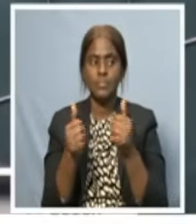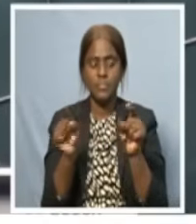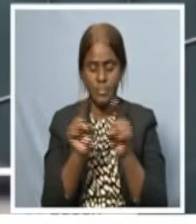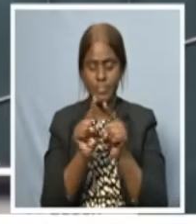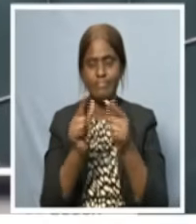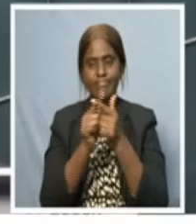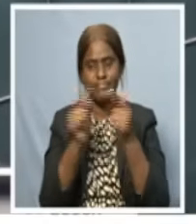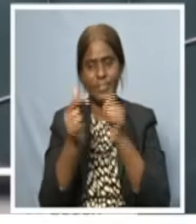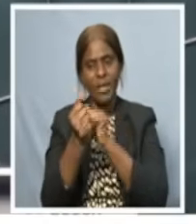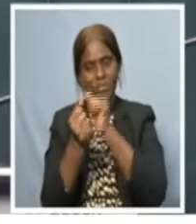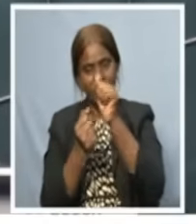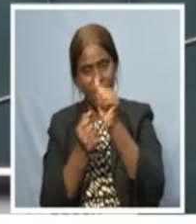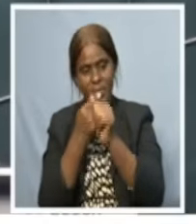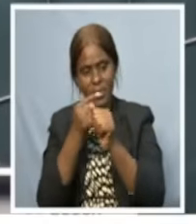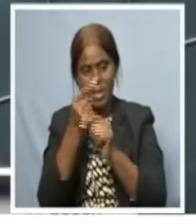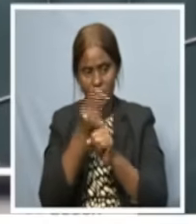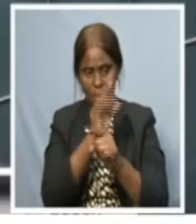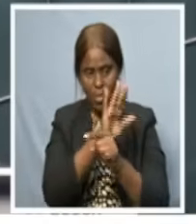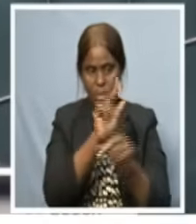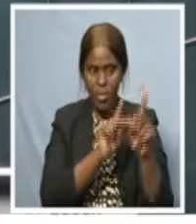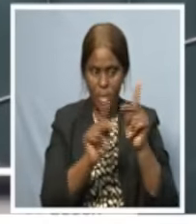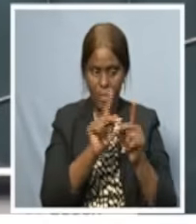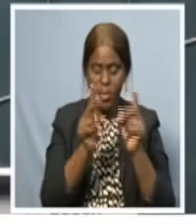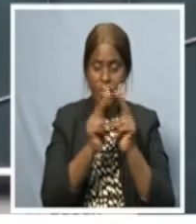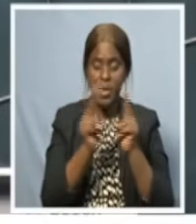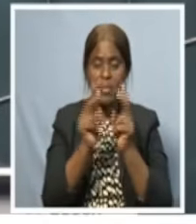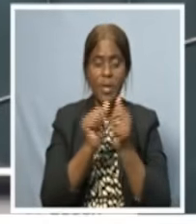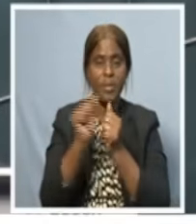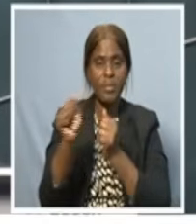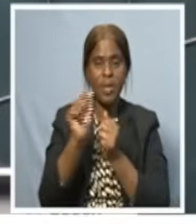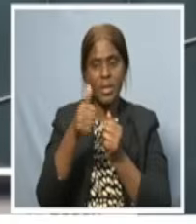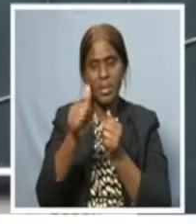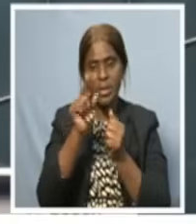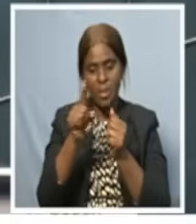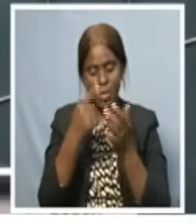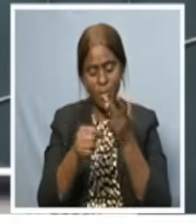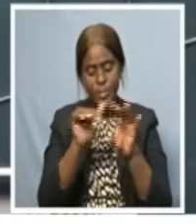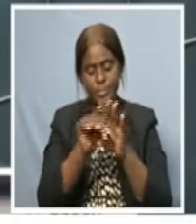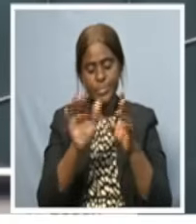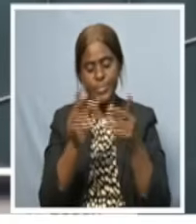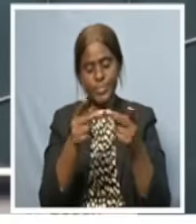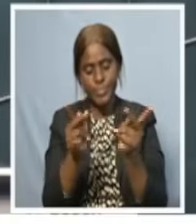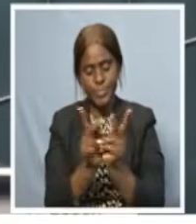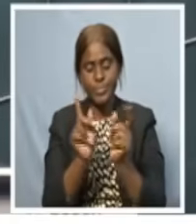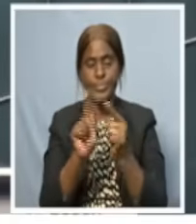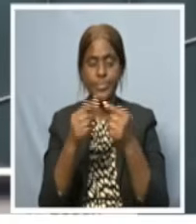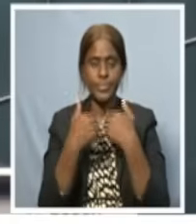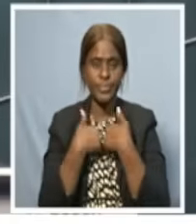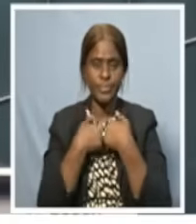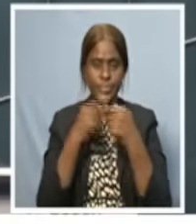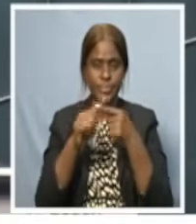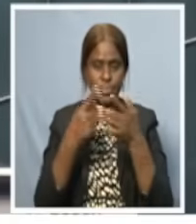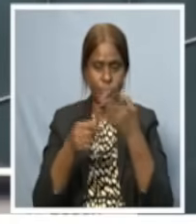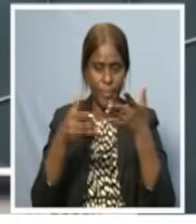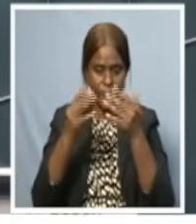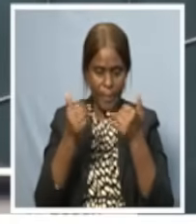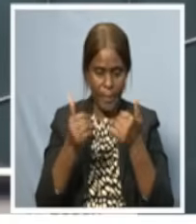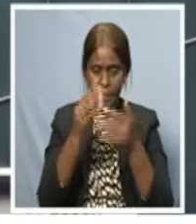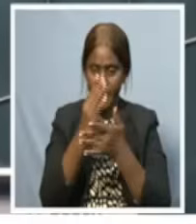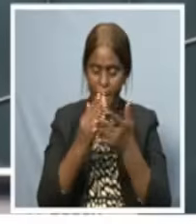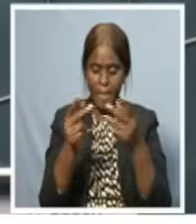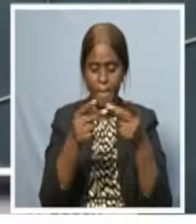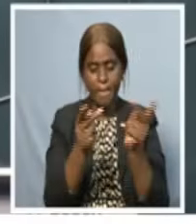is quite far, as you have said, from the people, are you in a position maybe to allow